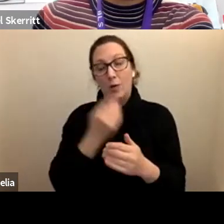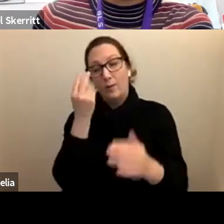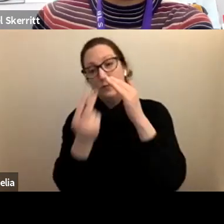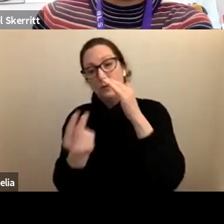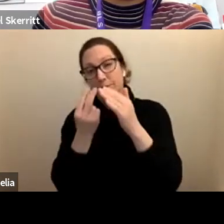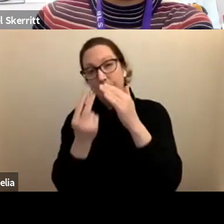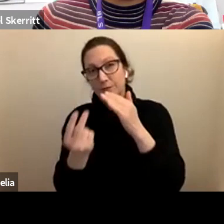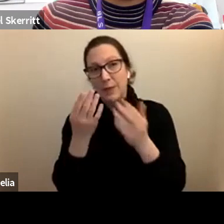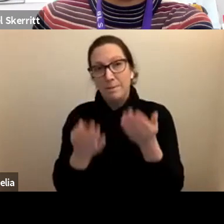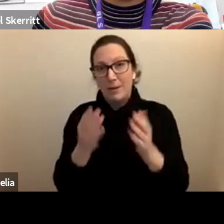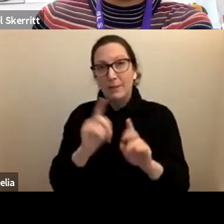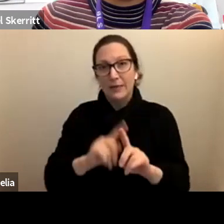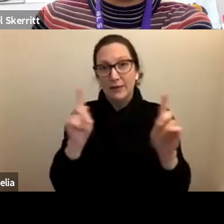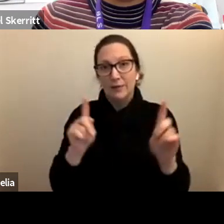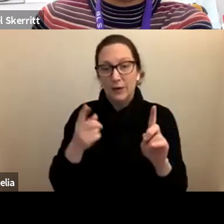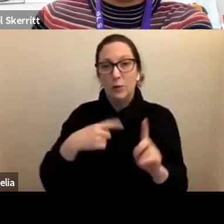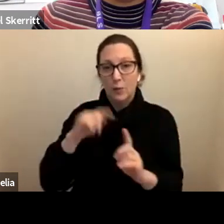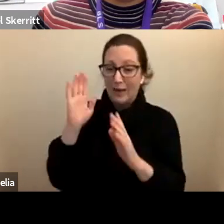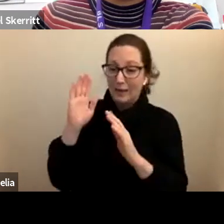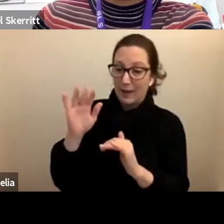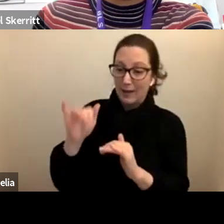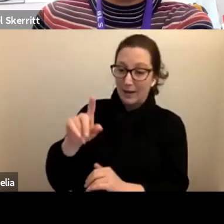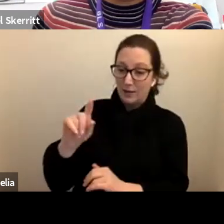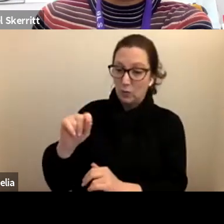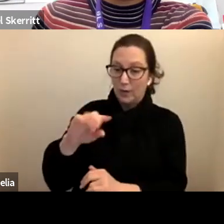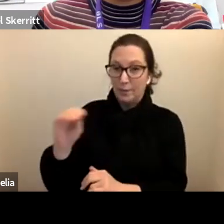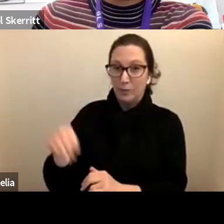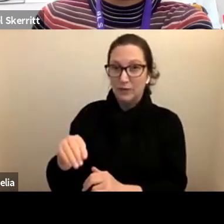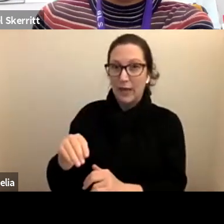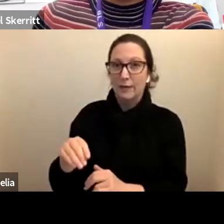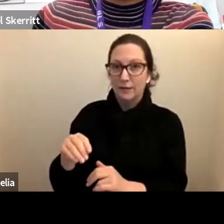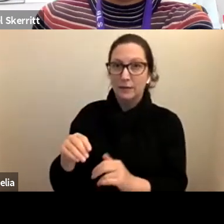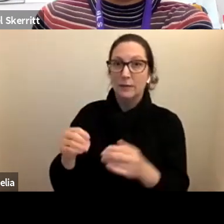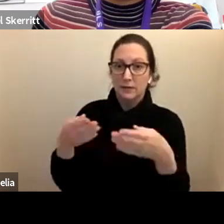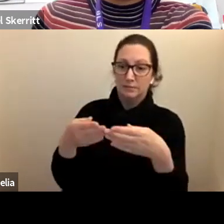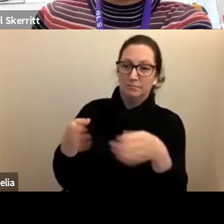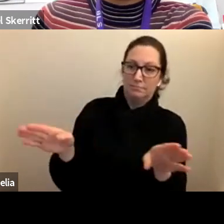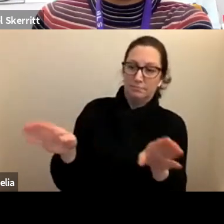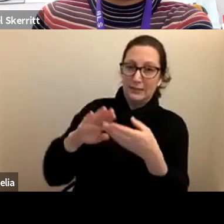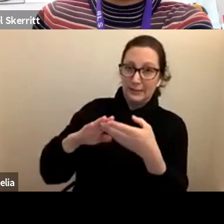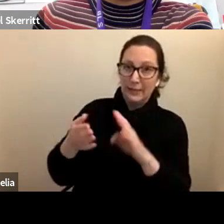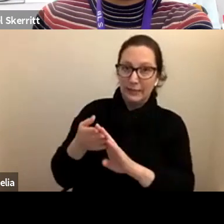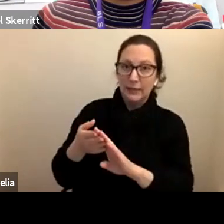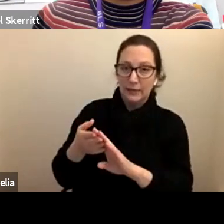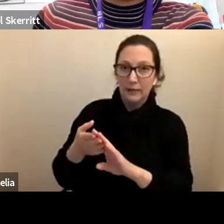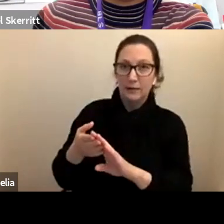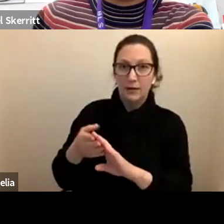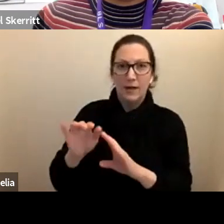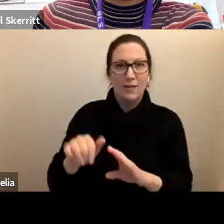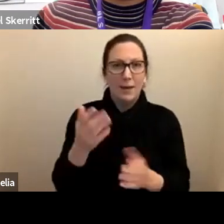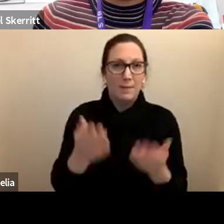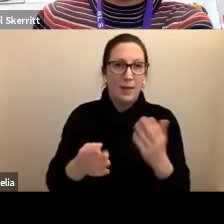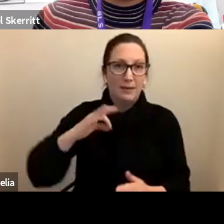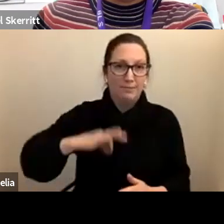we expected the 20% to potentially be more citywide than it was, I think that might be useful for families